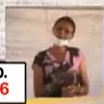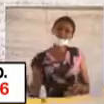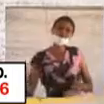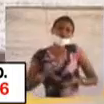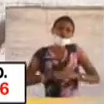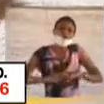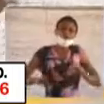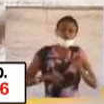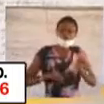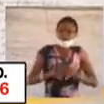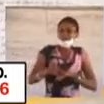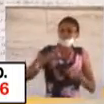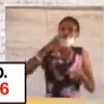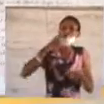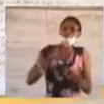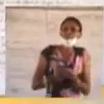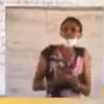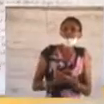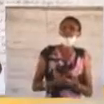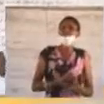take laws into their hands.